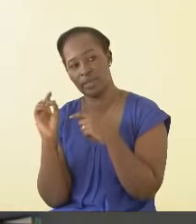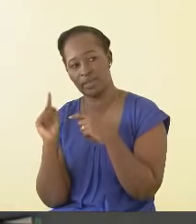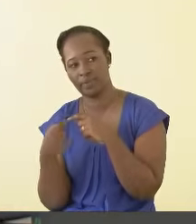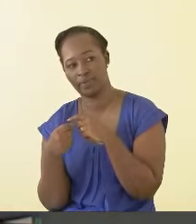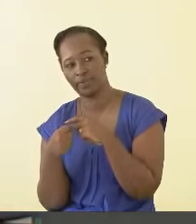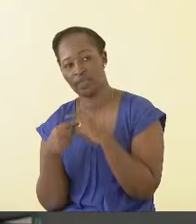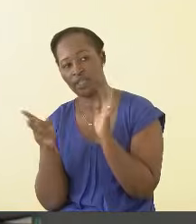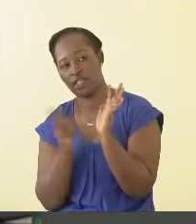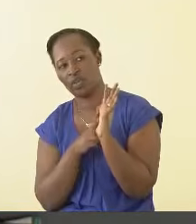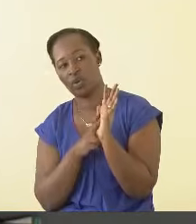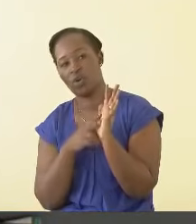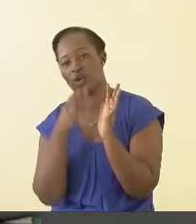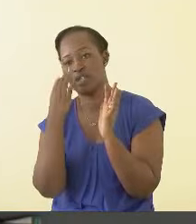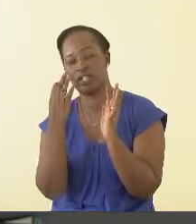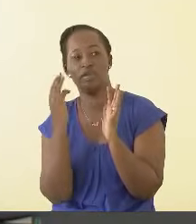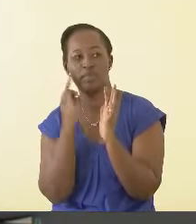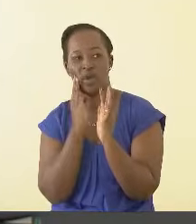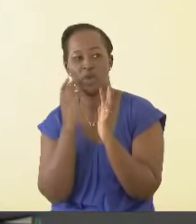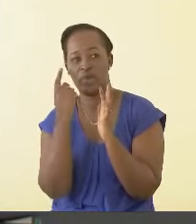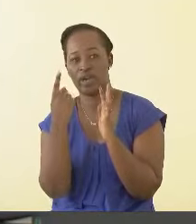200,000. That gives you